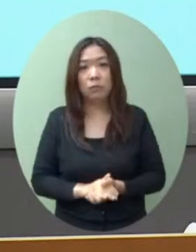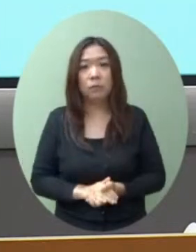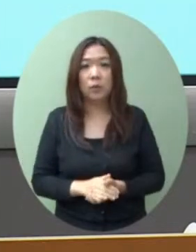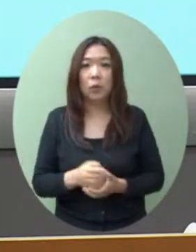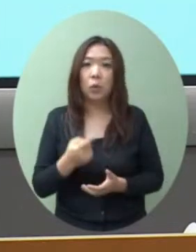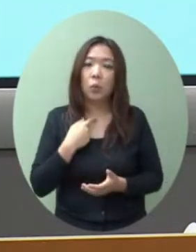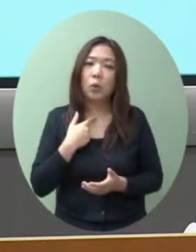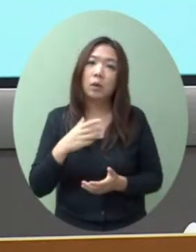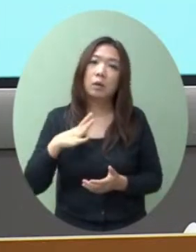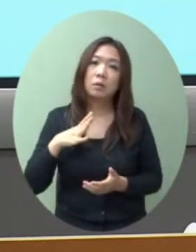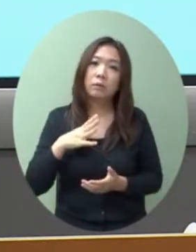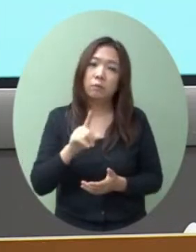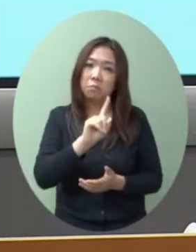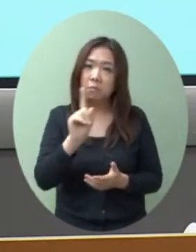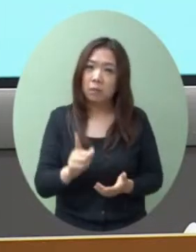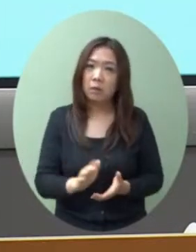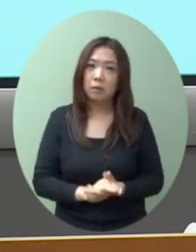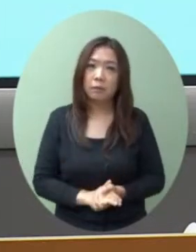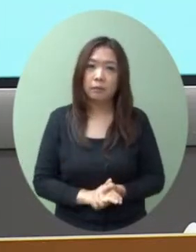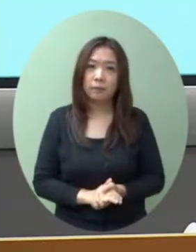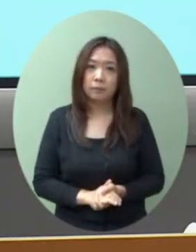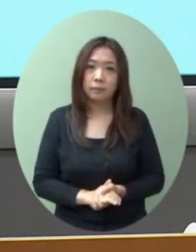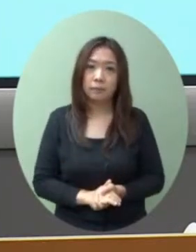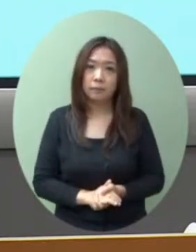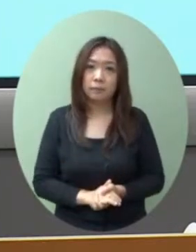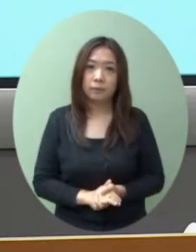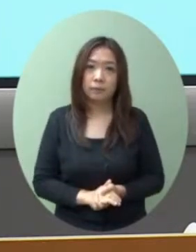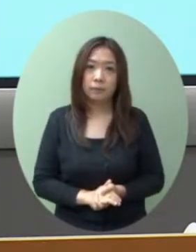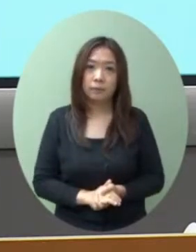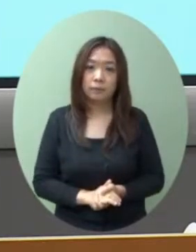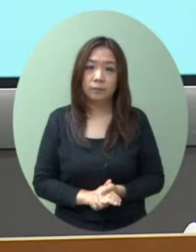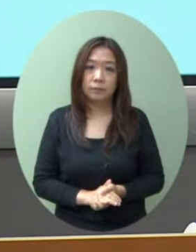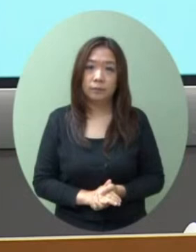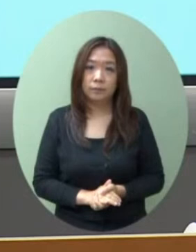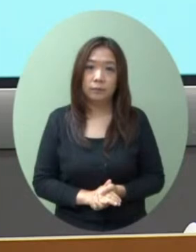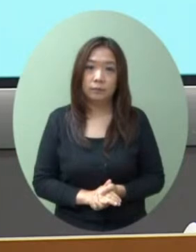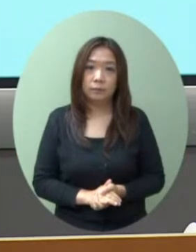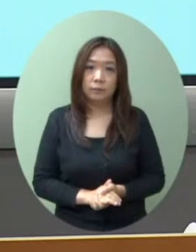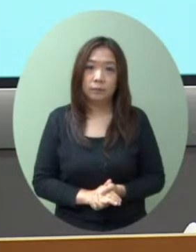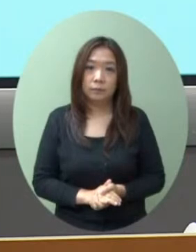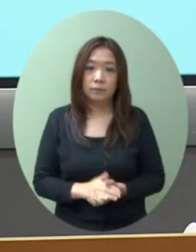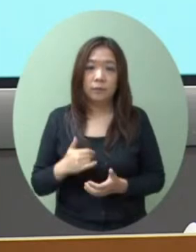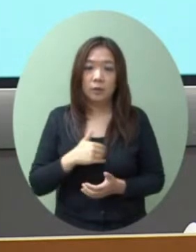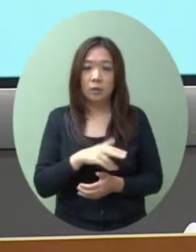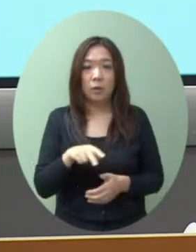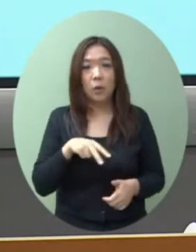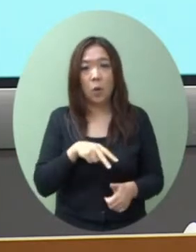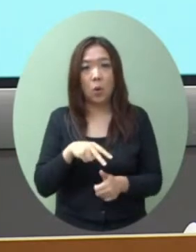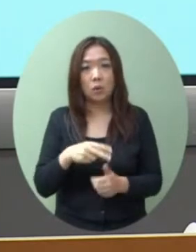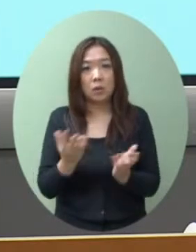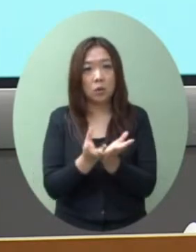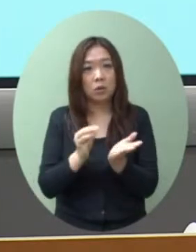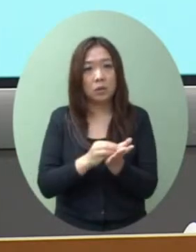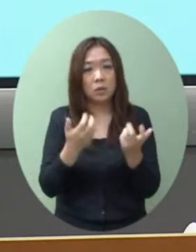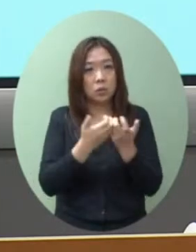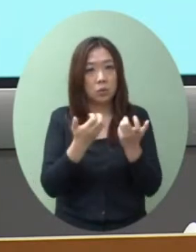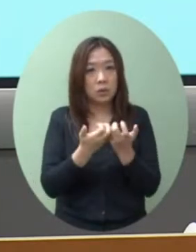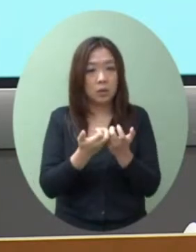we will do our best to control the number of infected cases, we have to